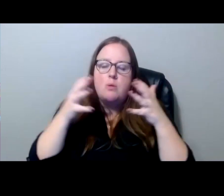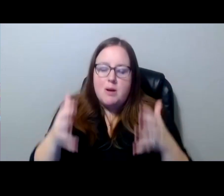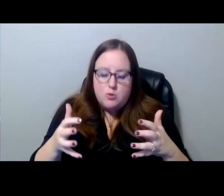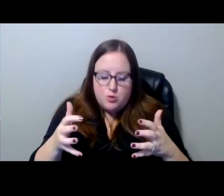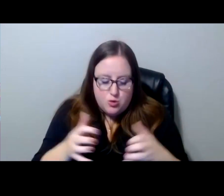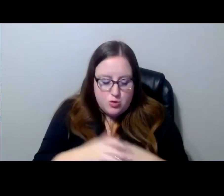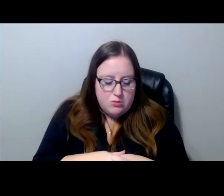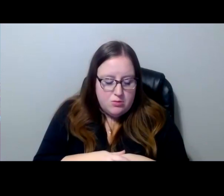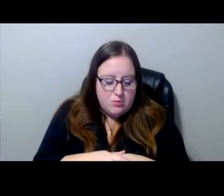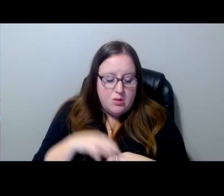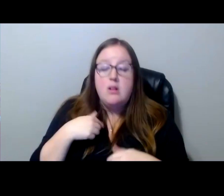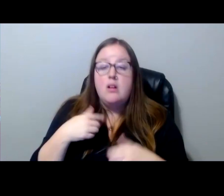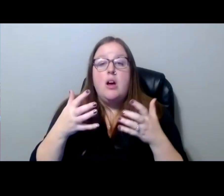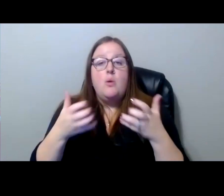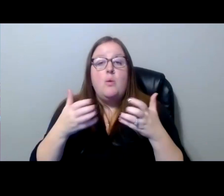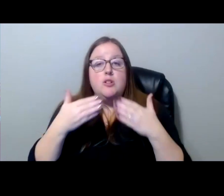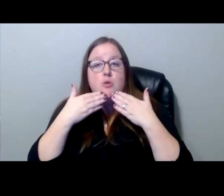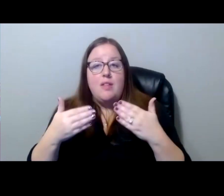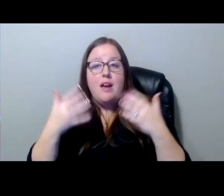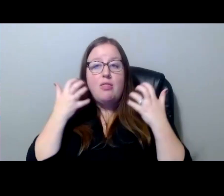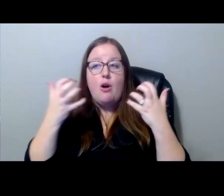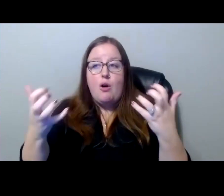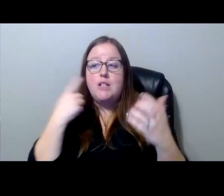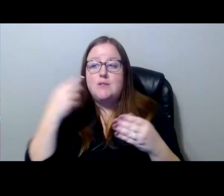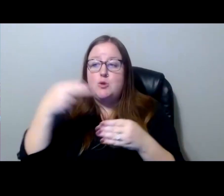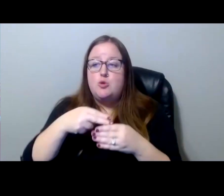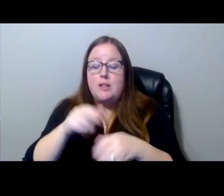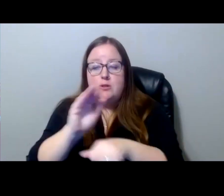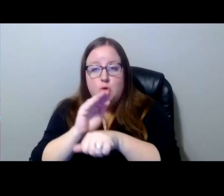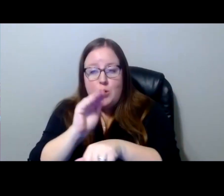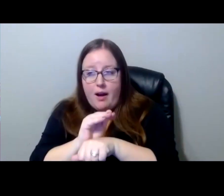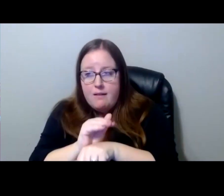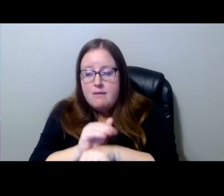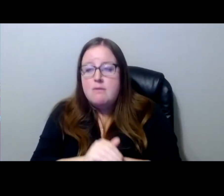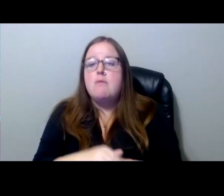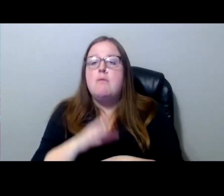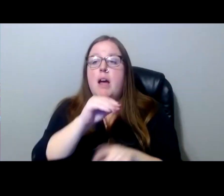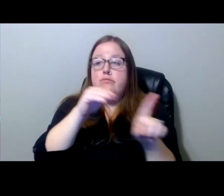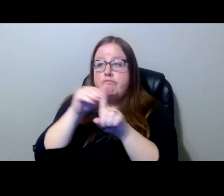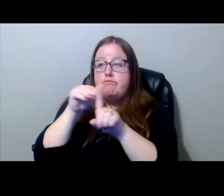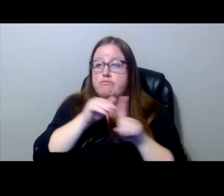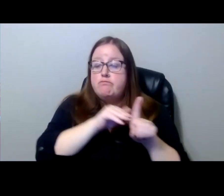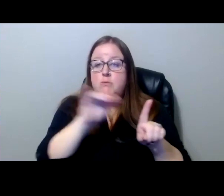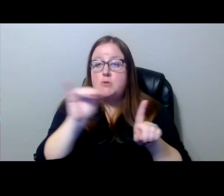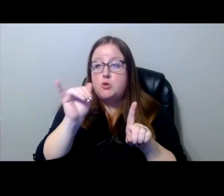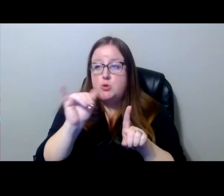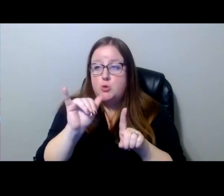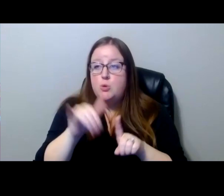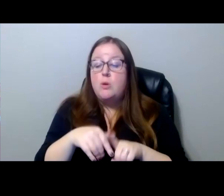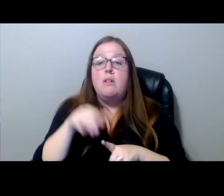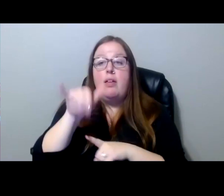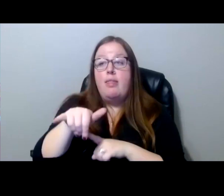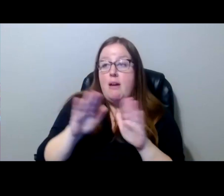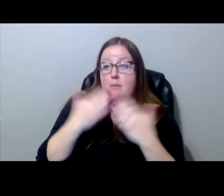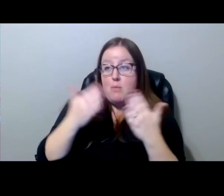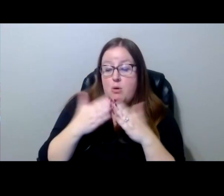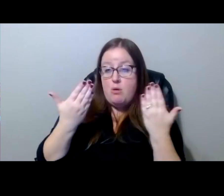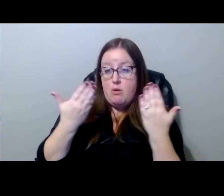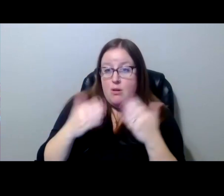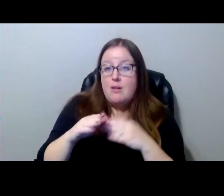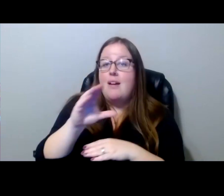it's on hold now, but I will never forget, because I'm going to continue with that project. But many people who experienced